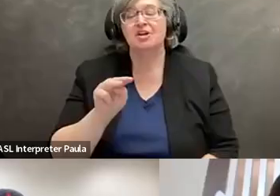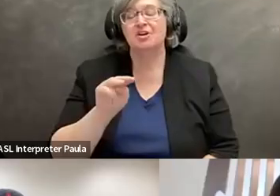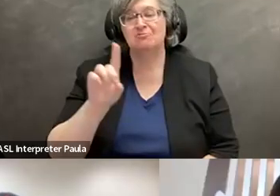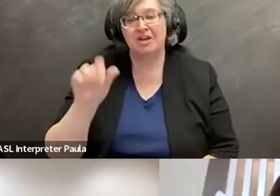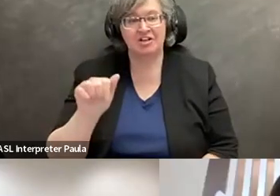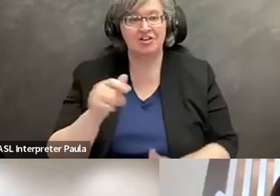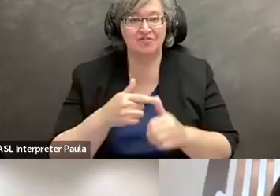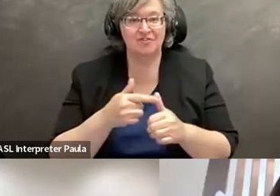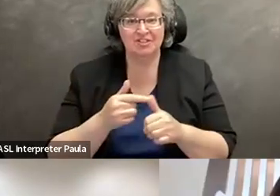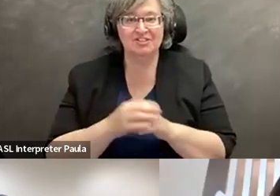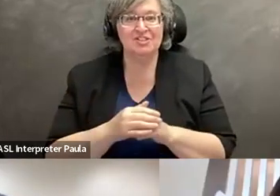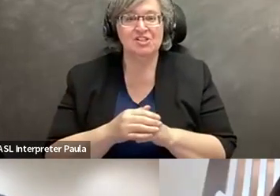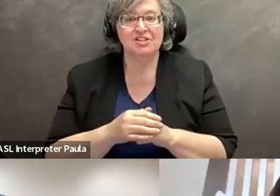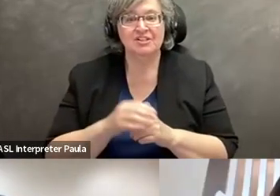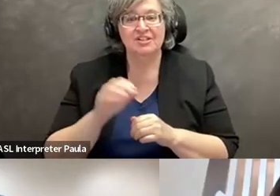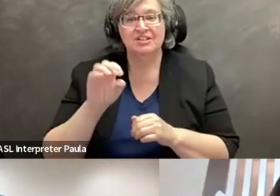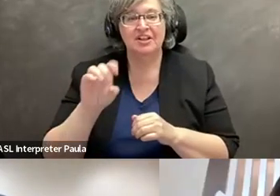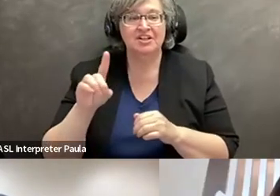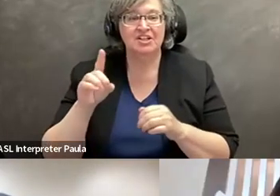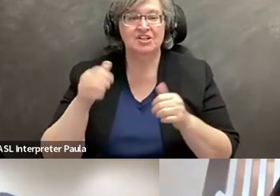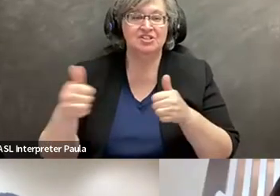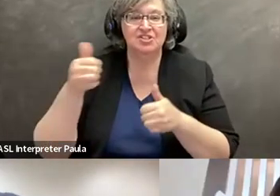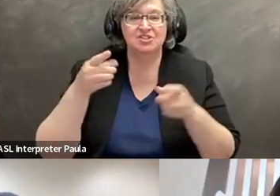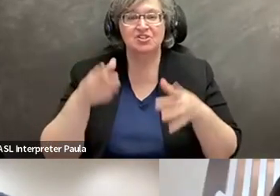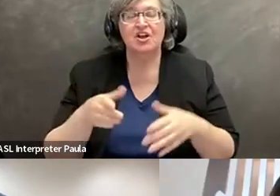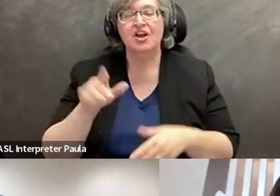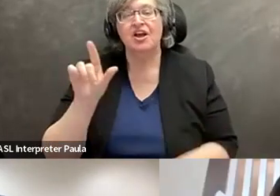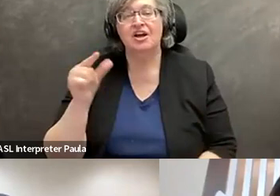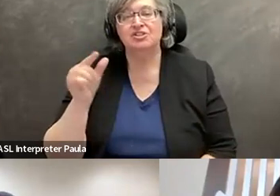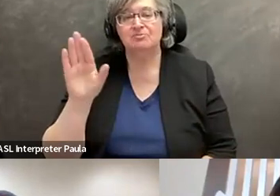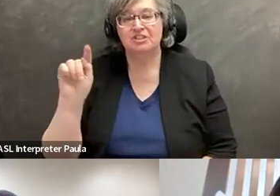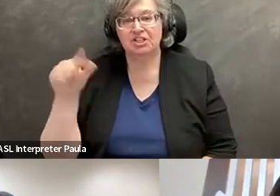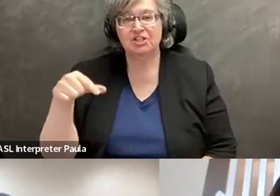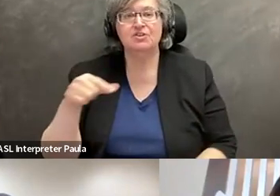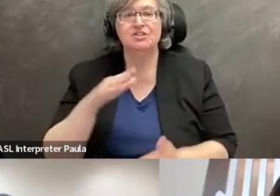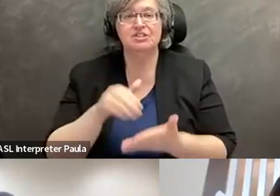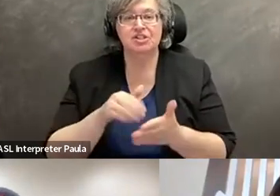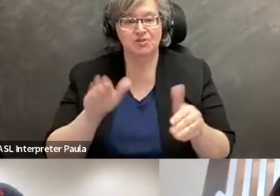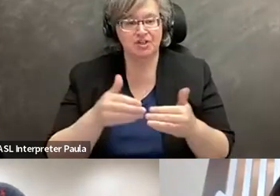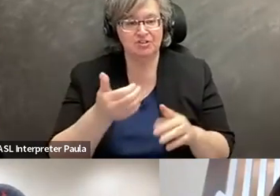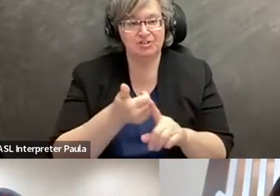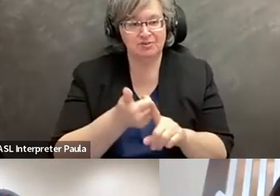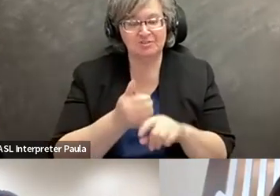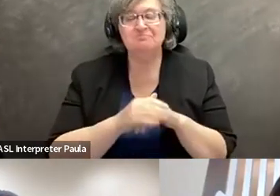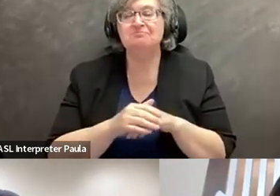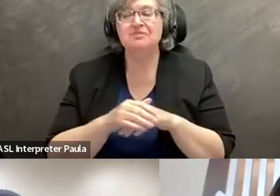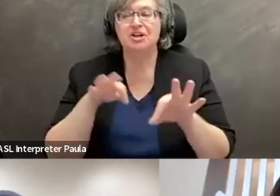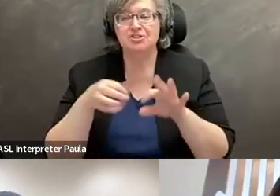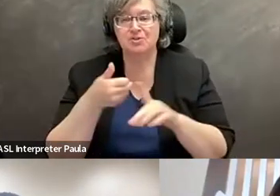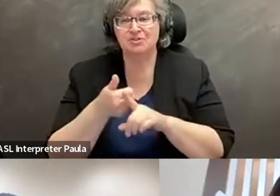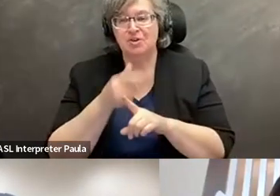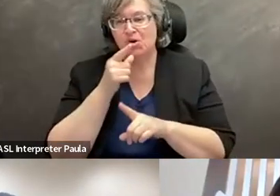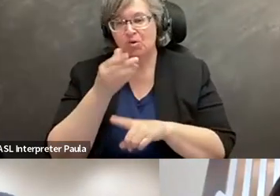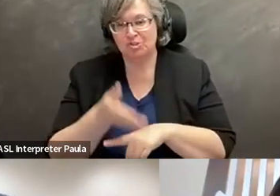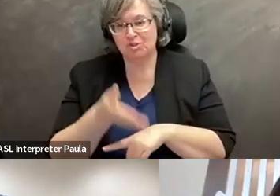Amanda, who's the ED of the LGBT Center, to introduce herself and give a description of who